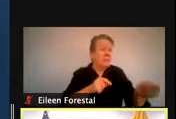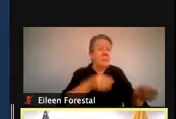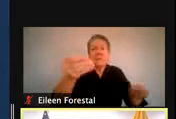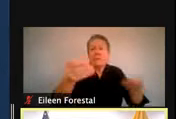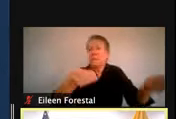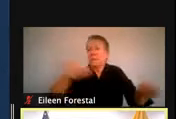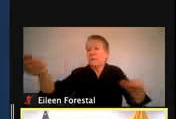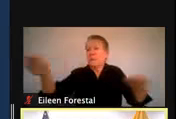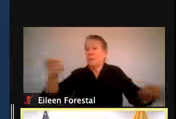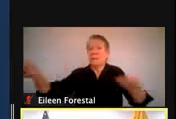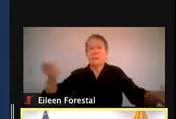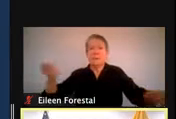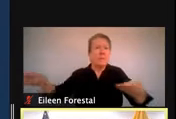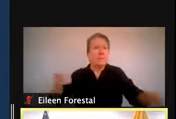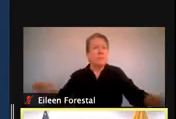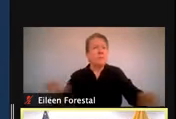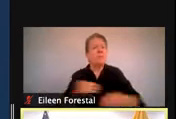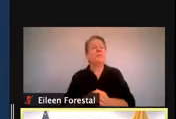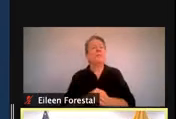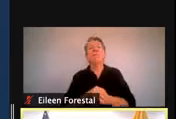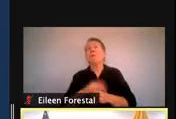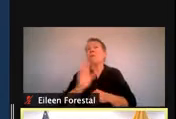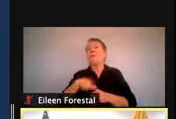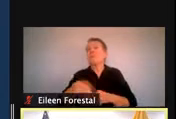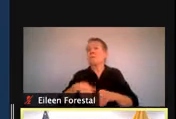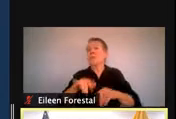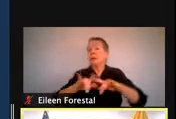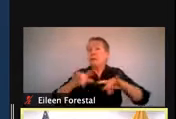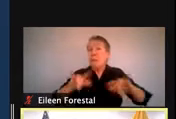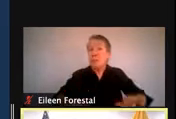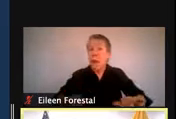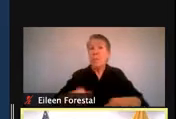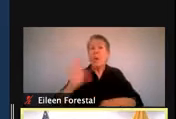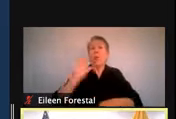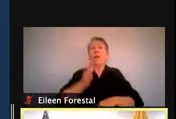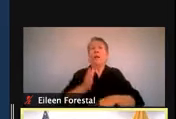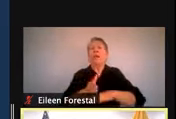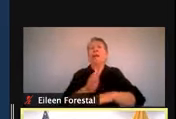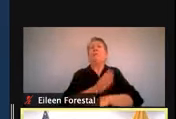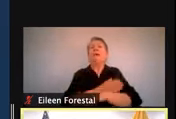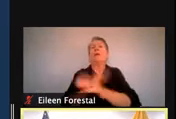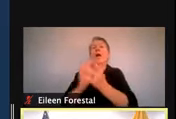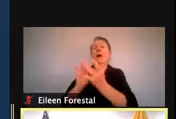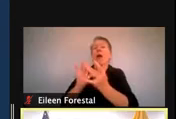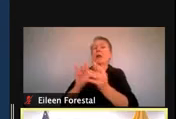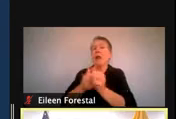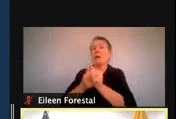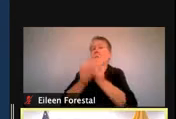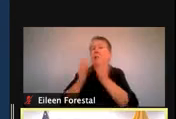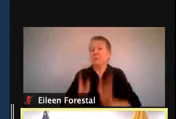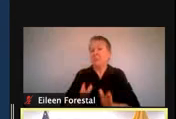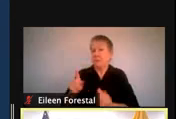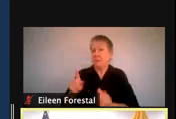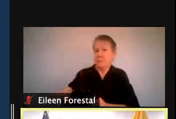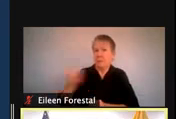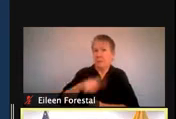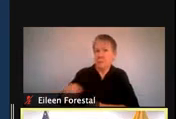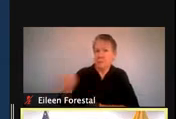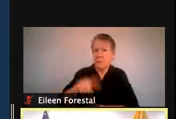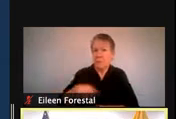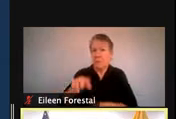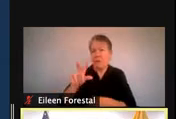working diligently to further build out our community contact tracing core. 350 of our current contact